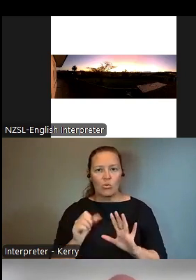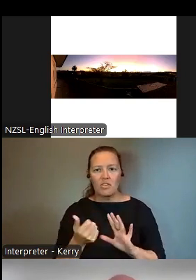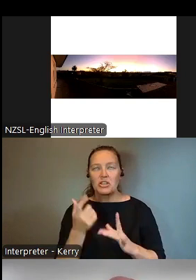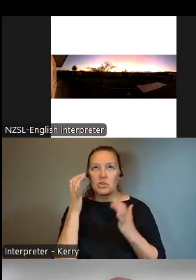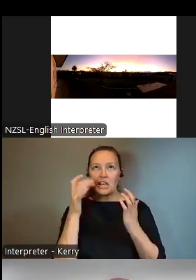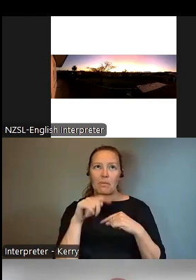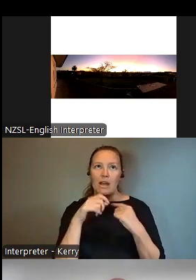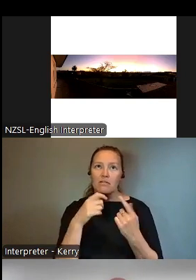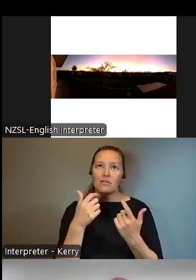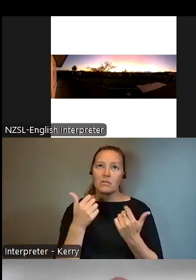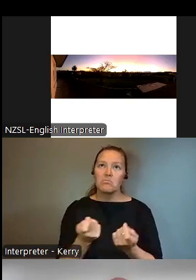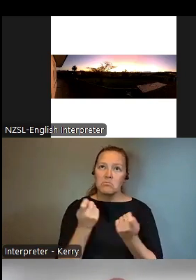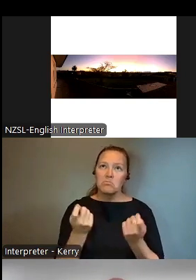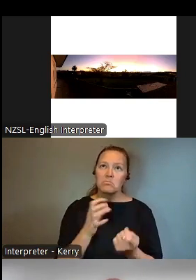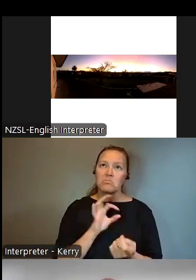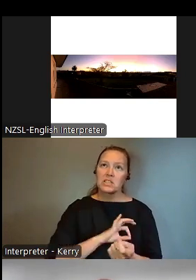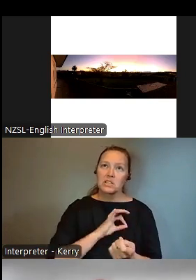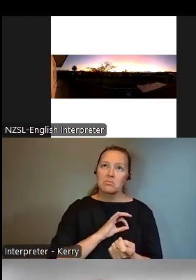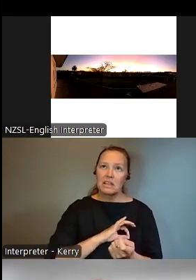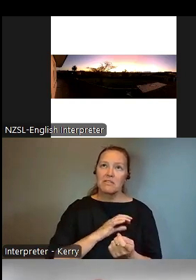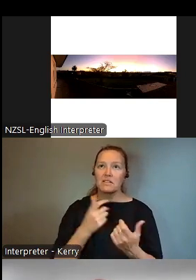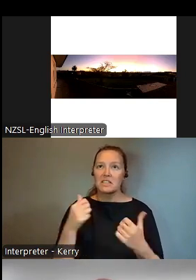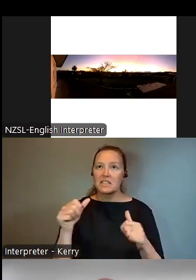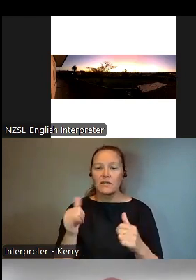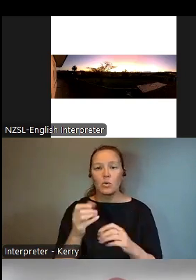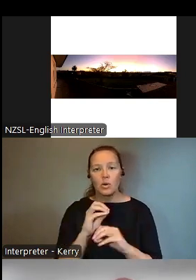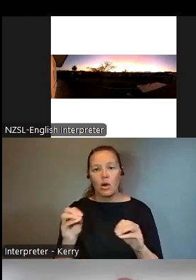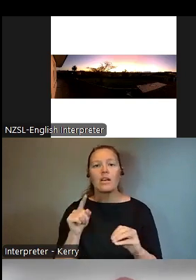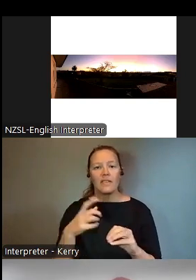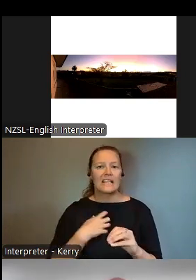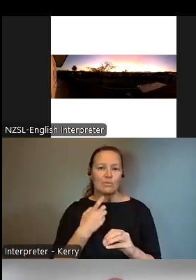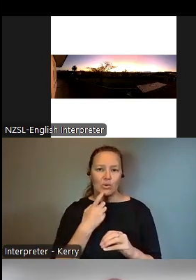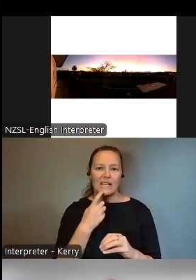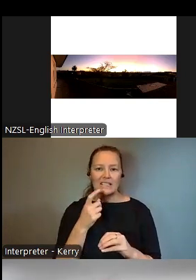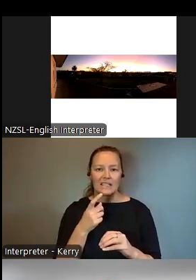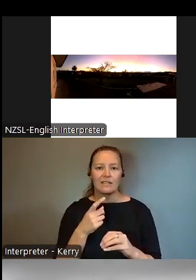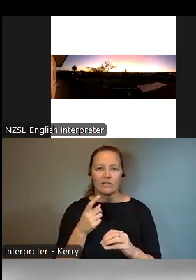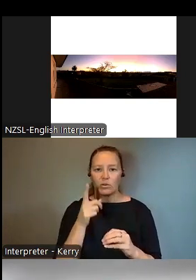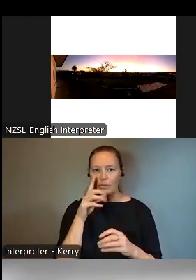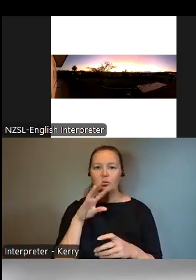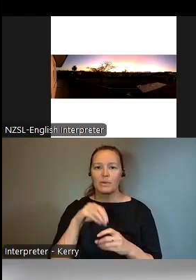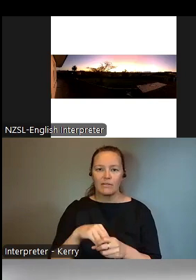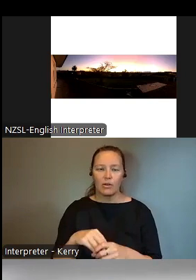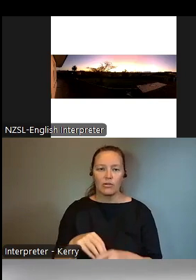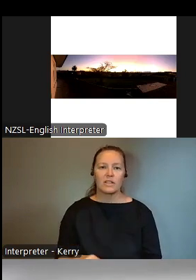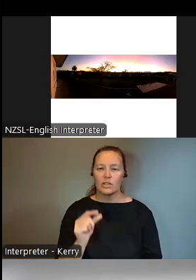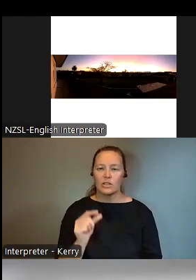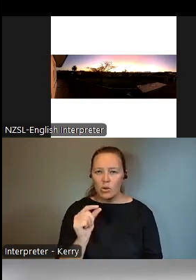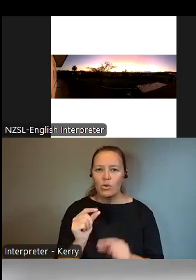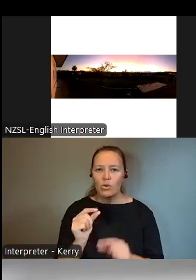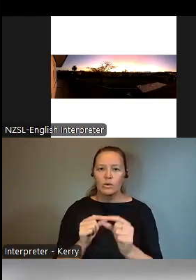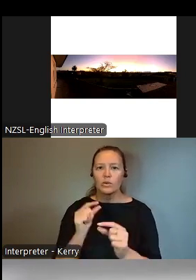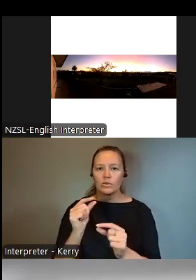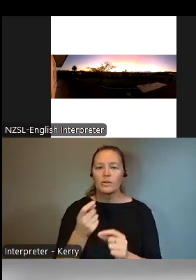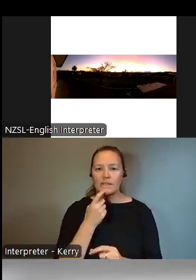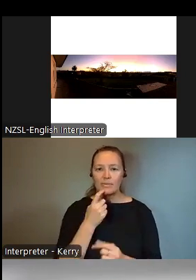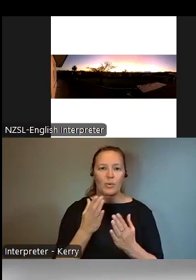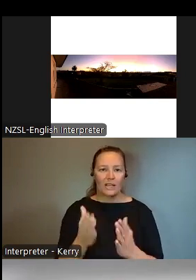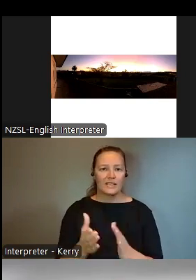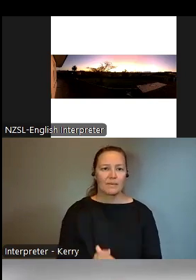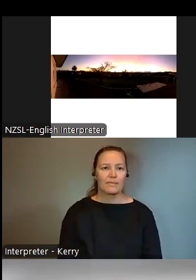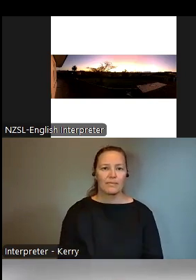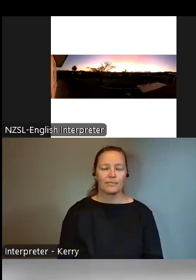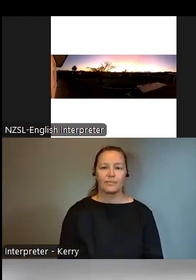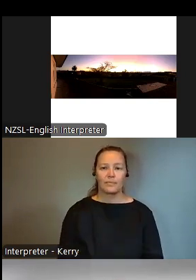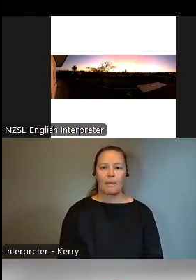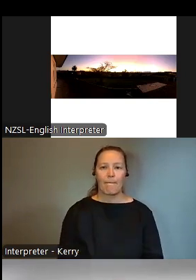on whether it's been successful or not, then that's much easier for them to enter into. Simple starts, working